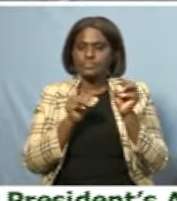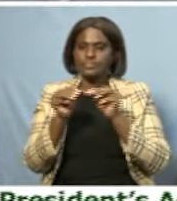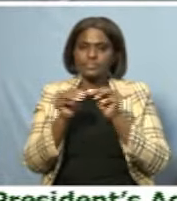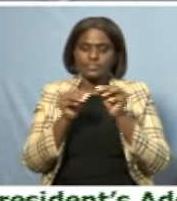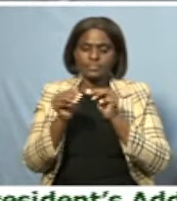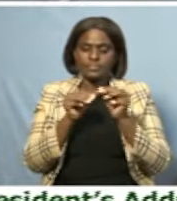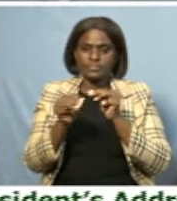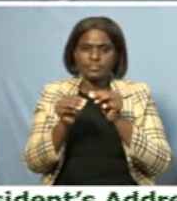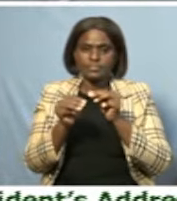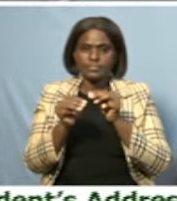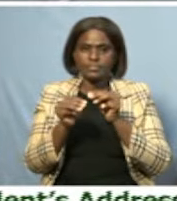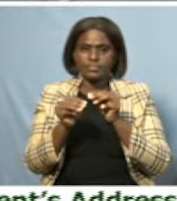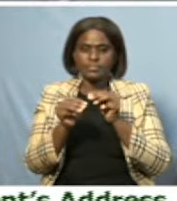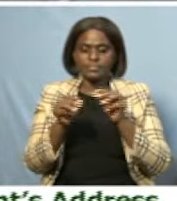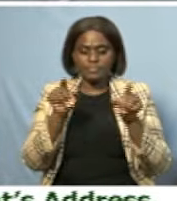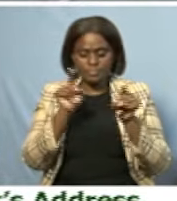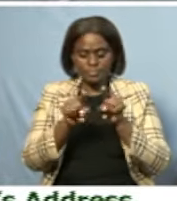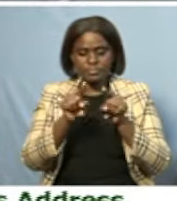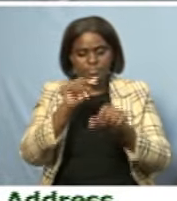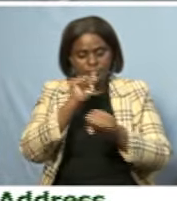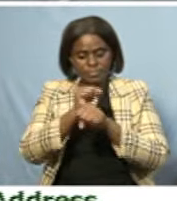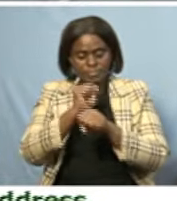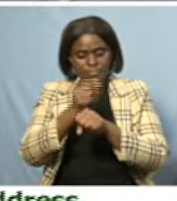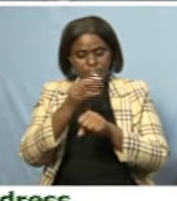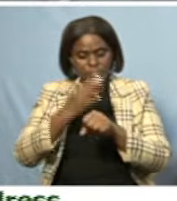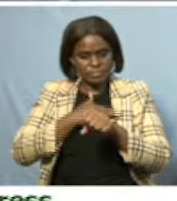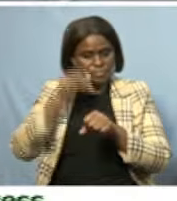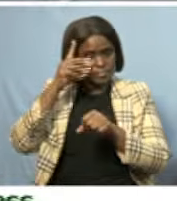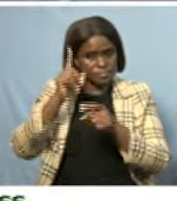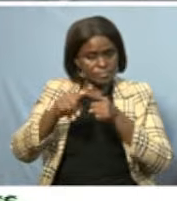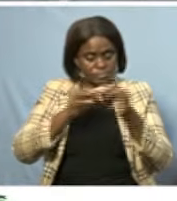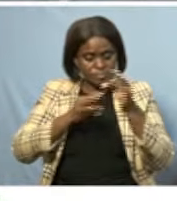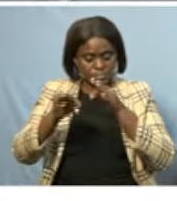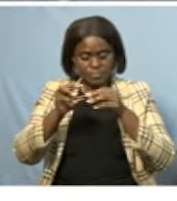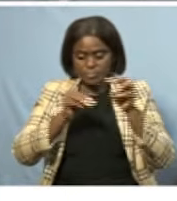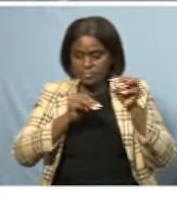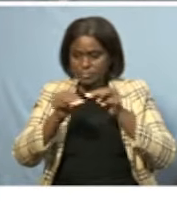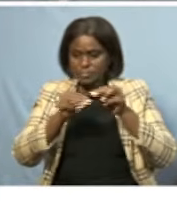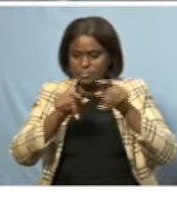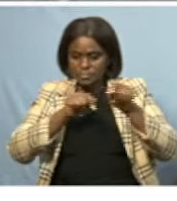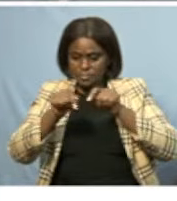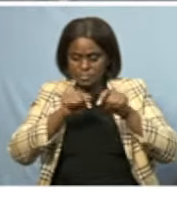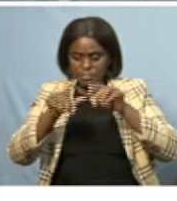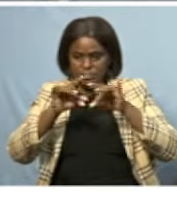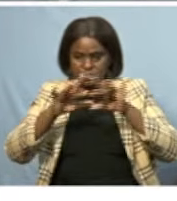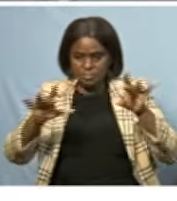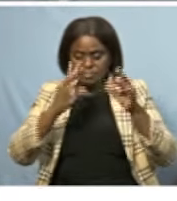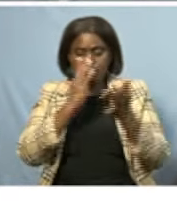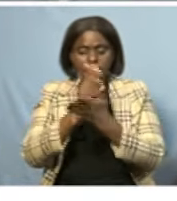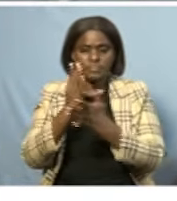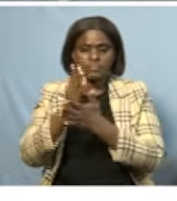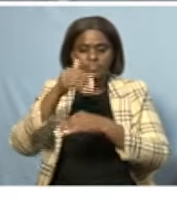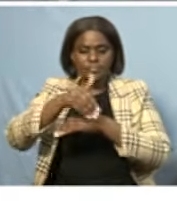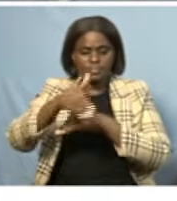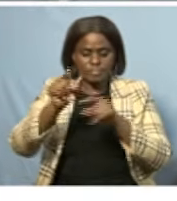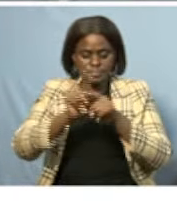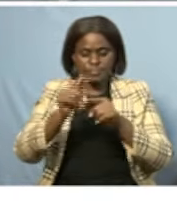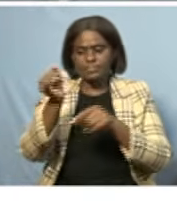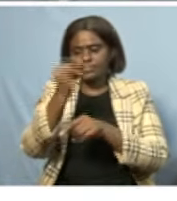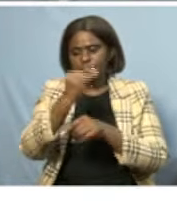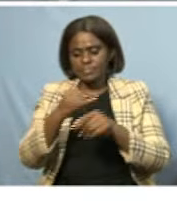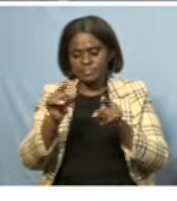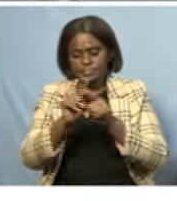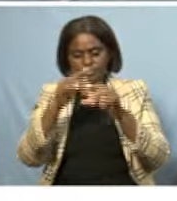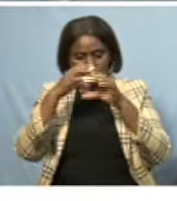management. The mandate of my ministry is to administer, manage, and regulate land, alienation, registration, and mapping,